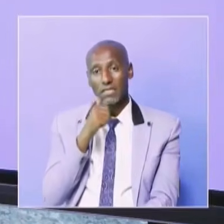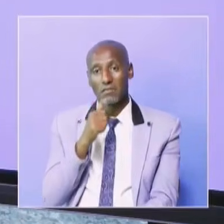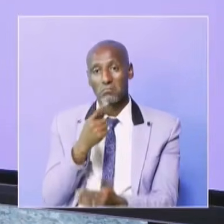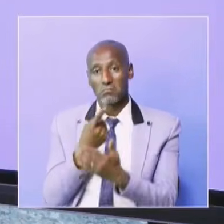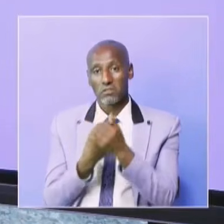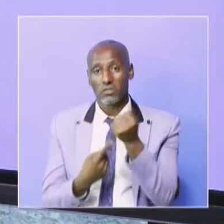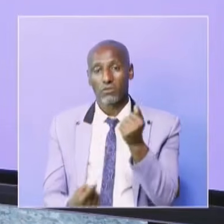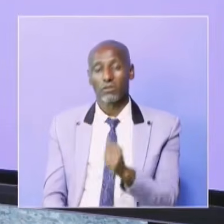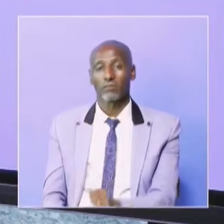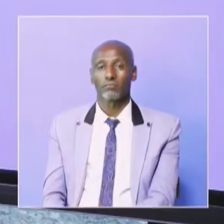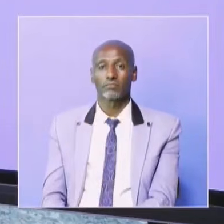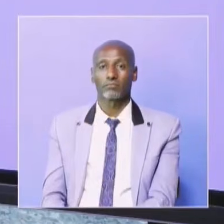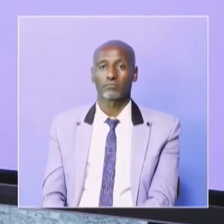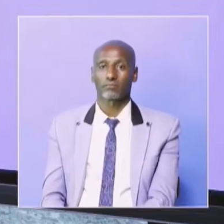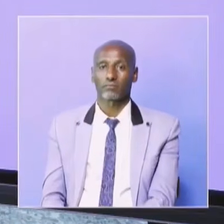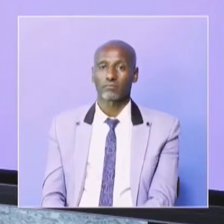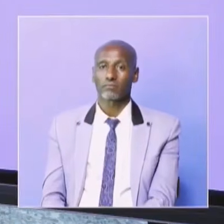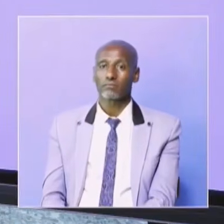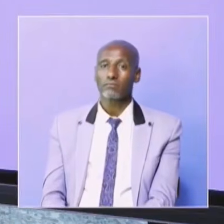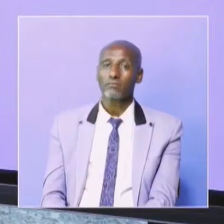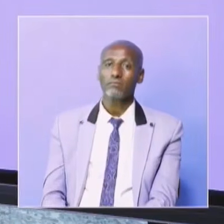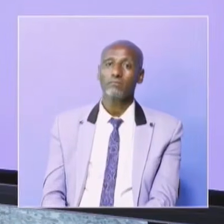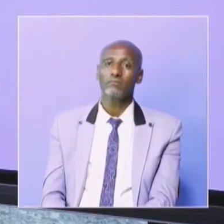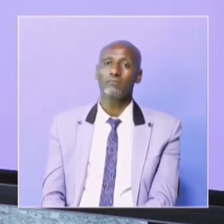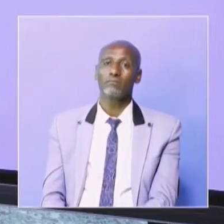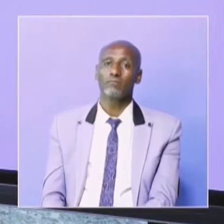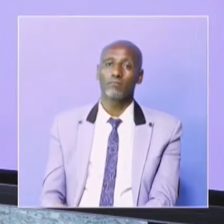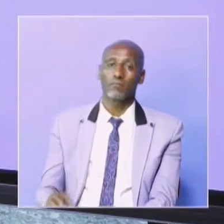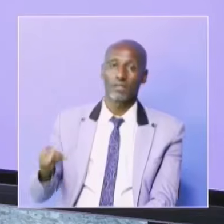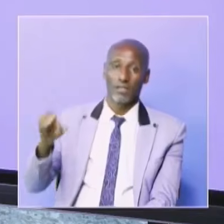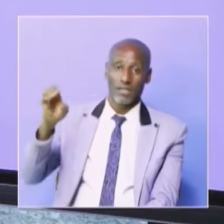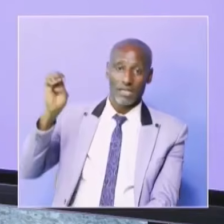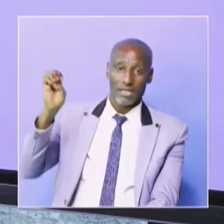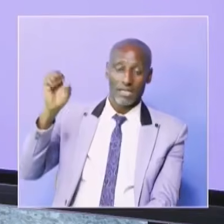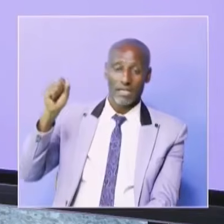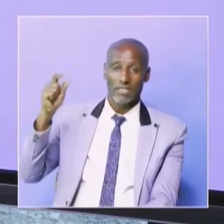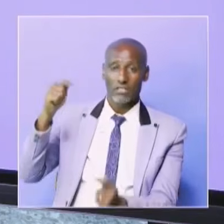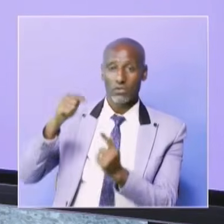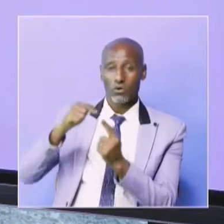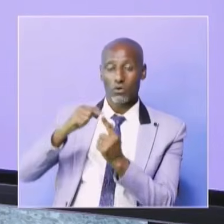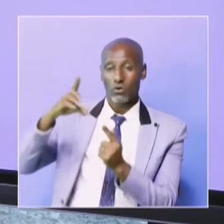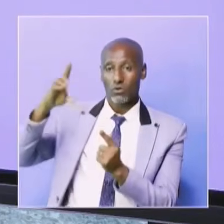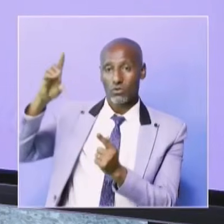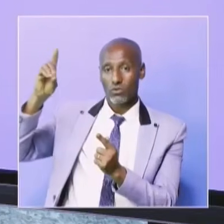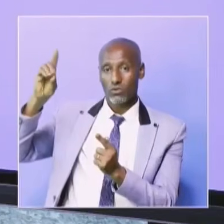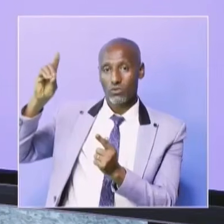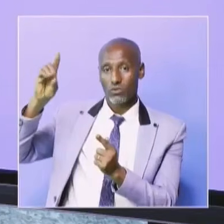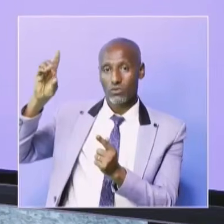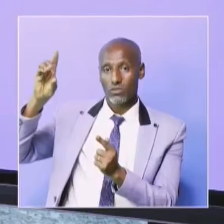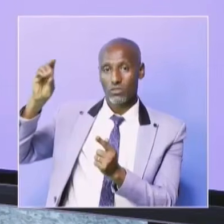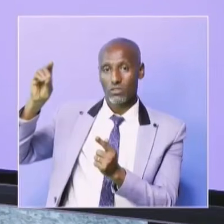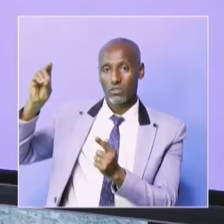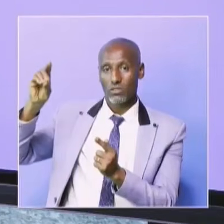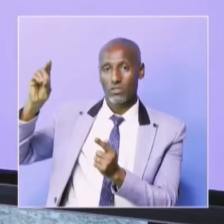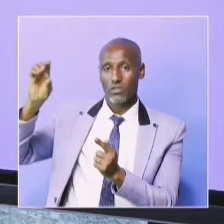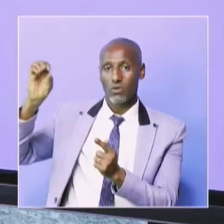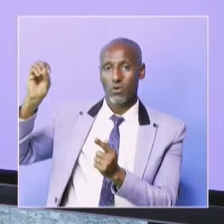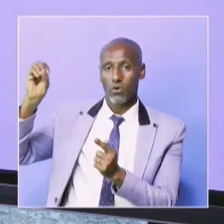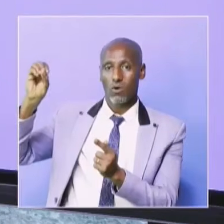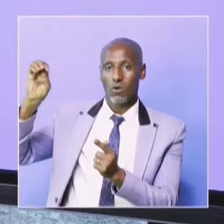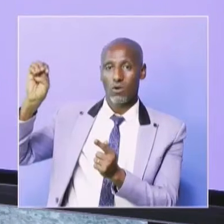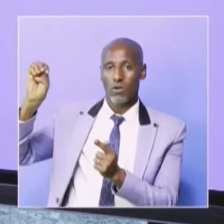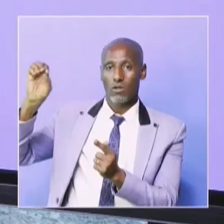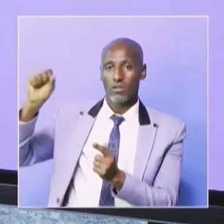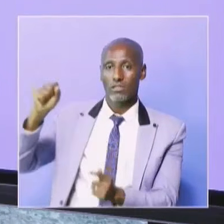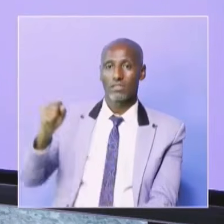time it is interrogative. So we add es on do, so we cancel the s on the verb, okay? Does Aster